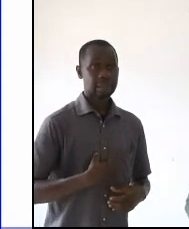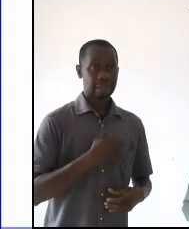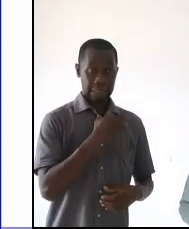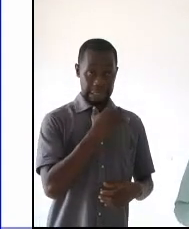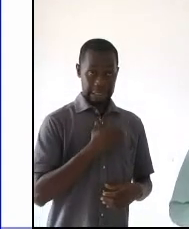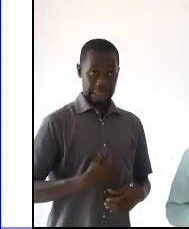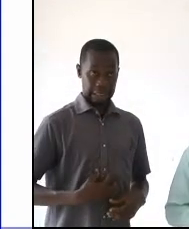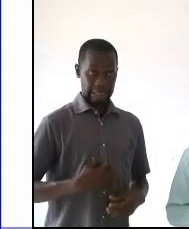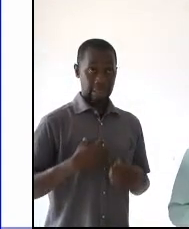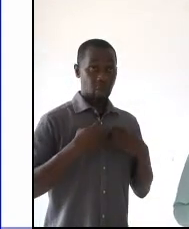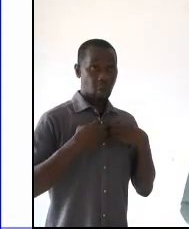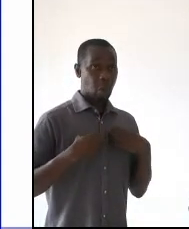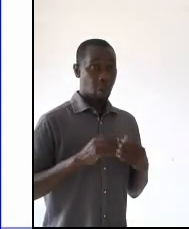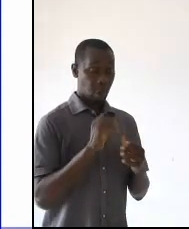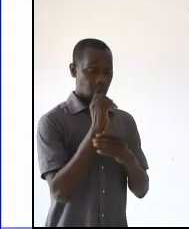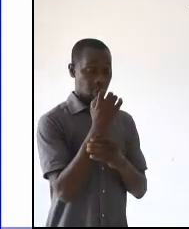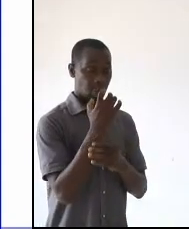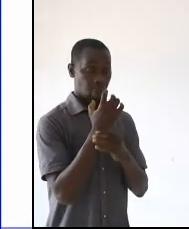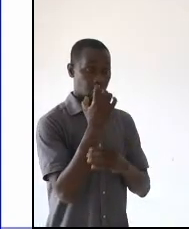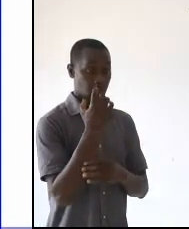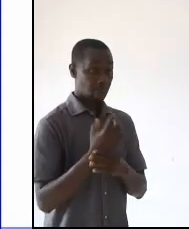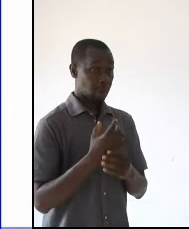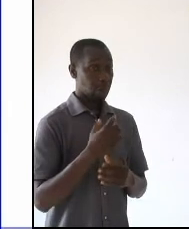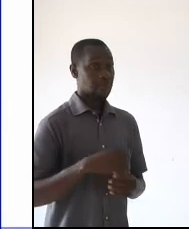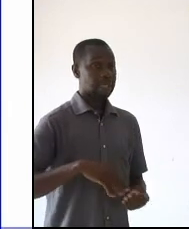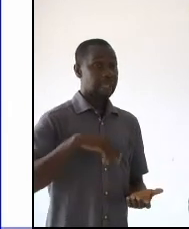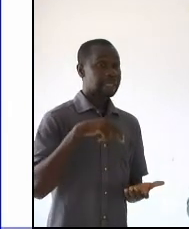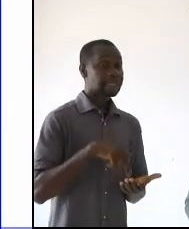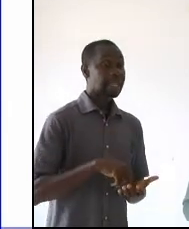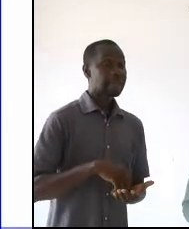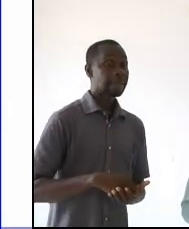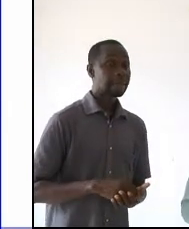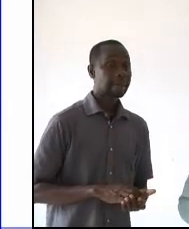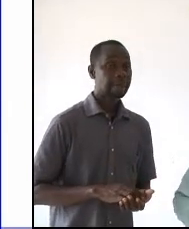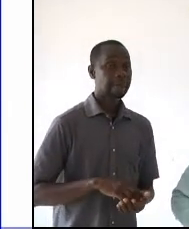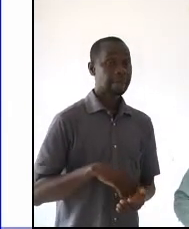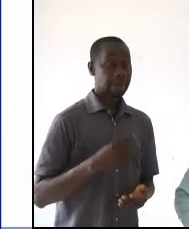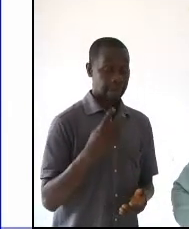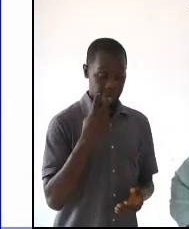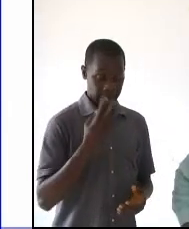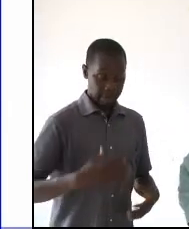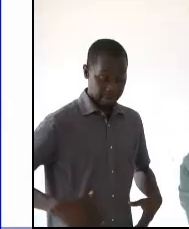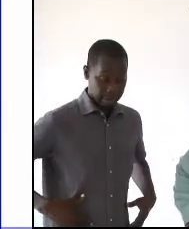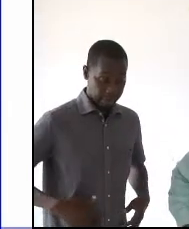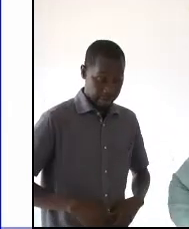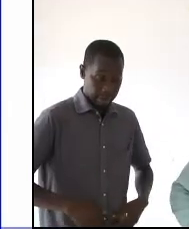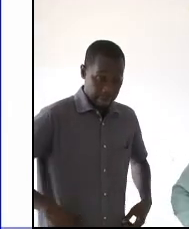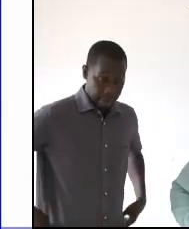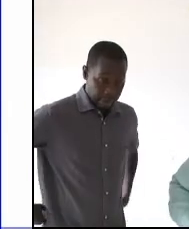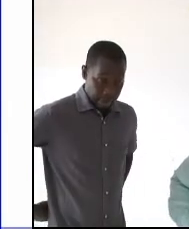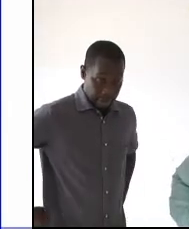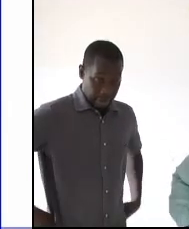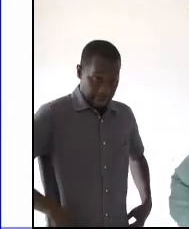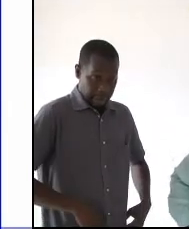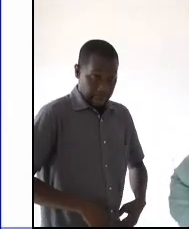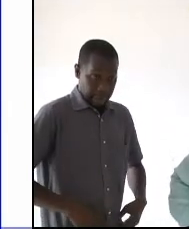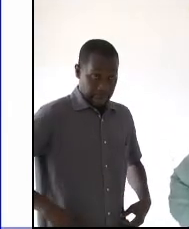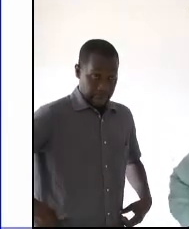of bone, which is the sternum. You come to the pelvis, okay? That